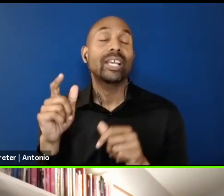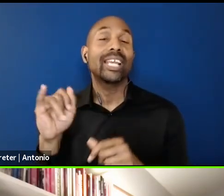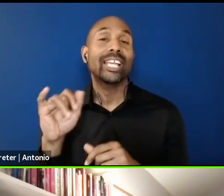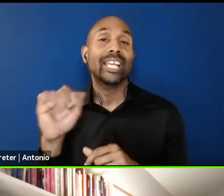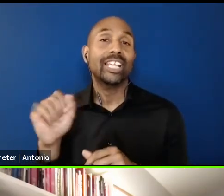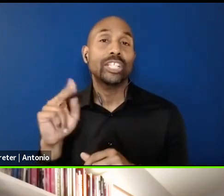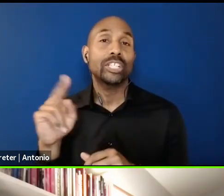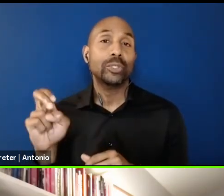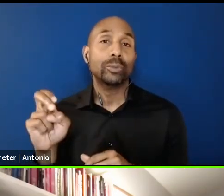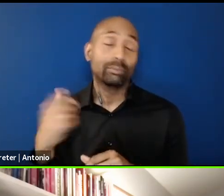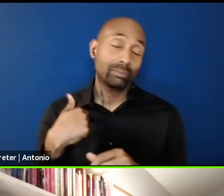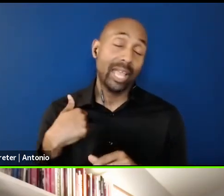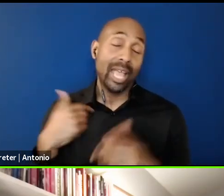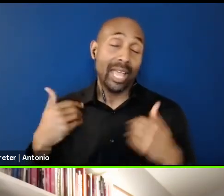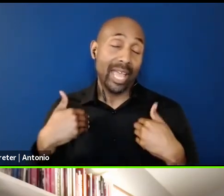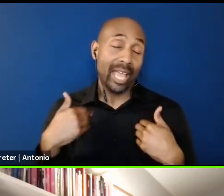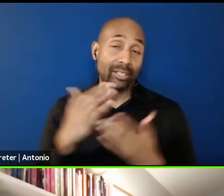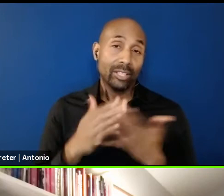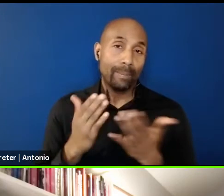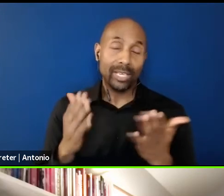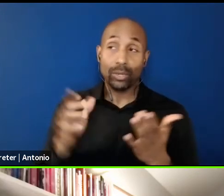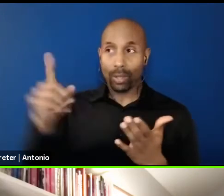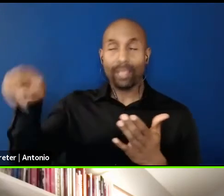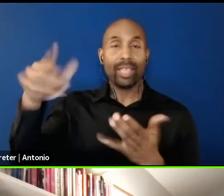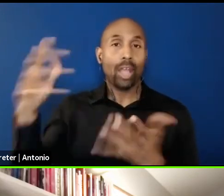they had collected and